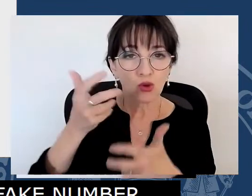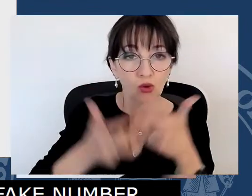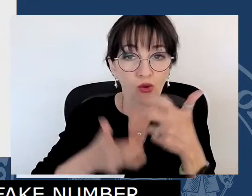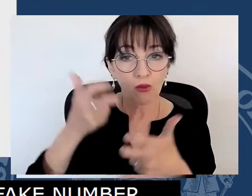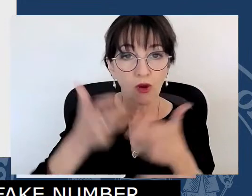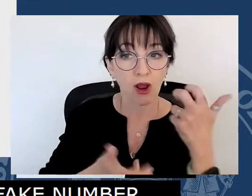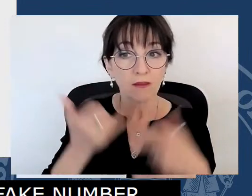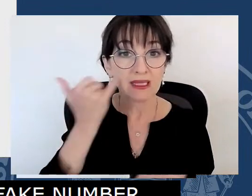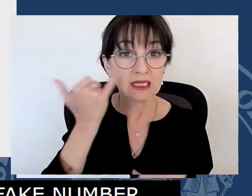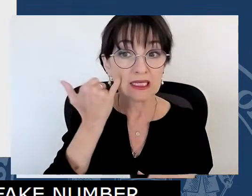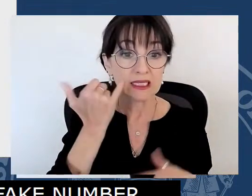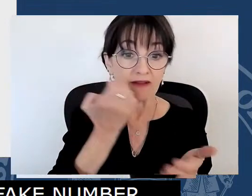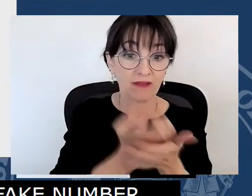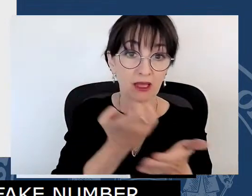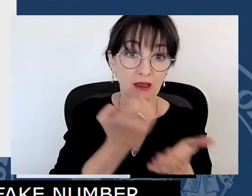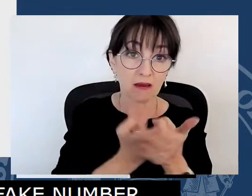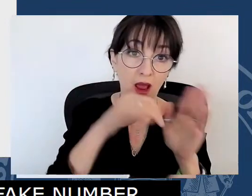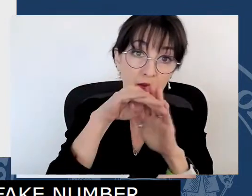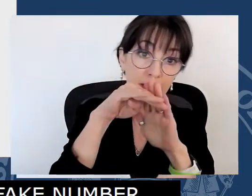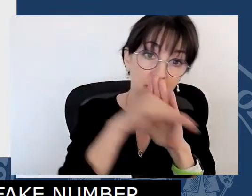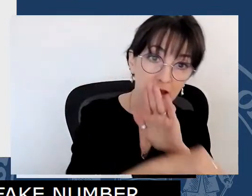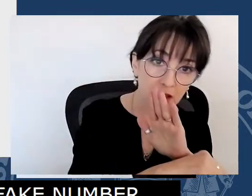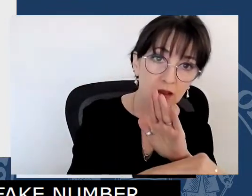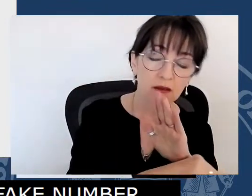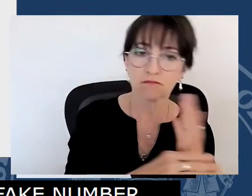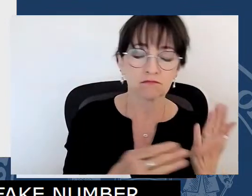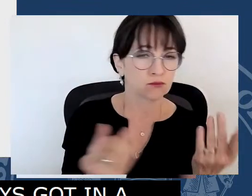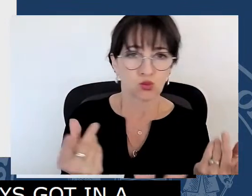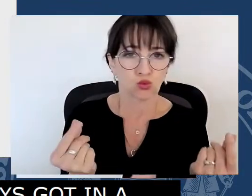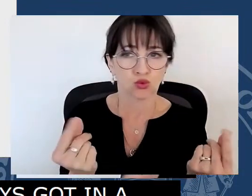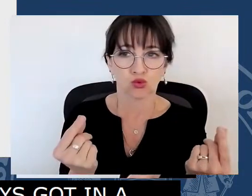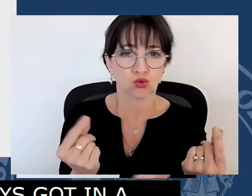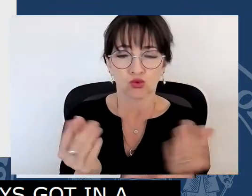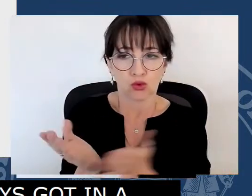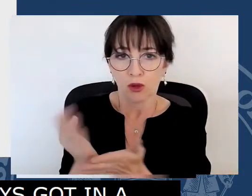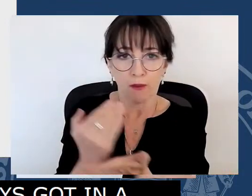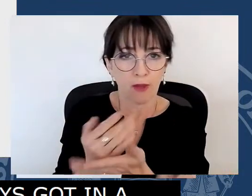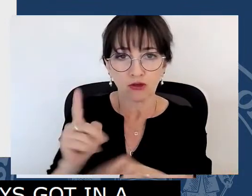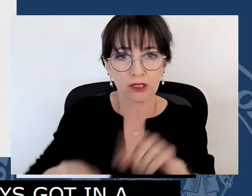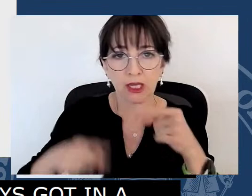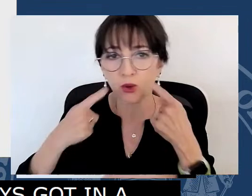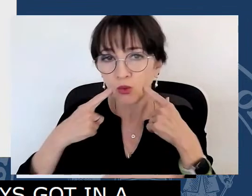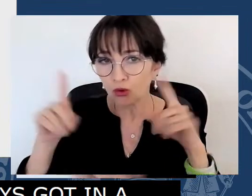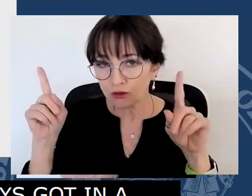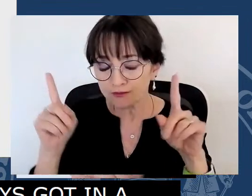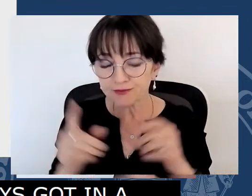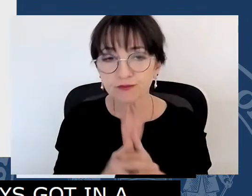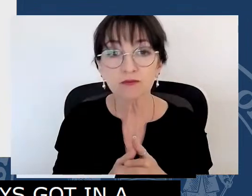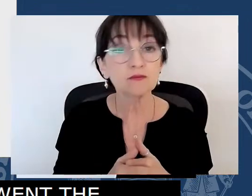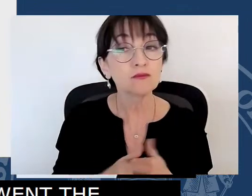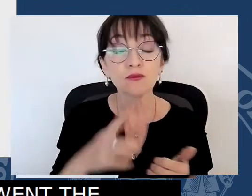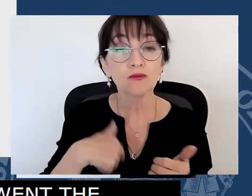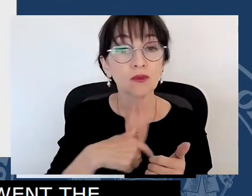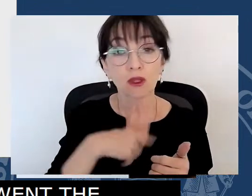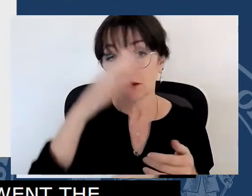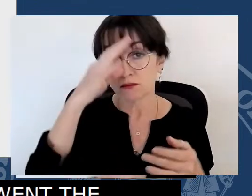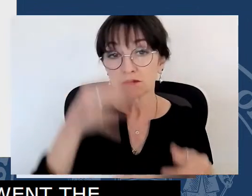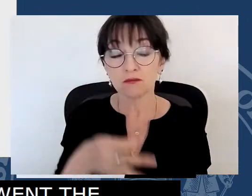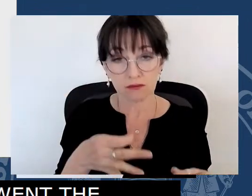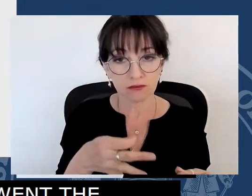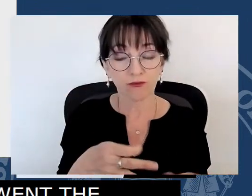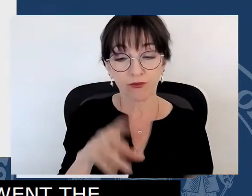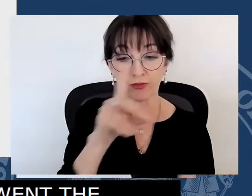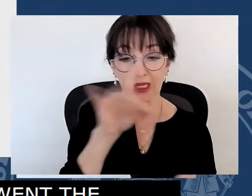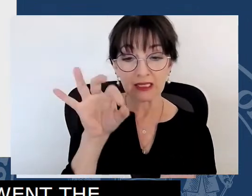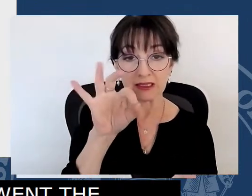the economy got softer. So we created a process where we, DFAC,